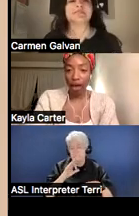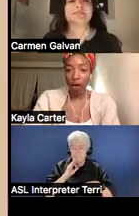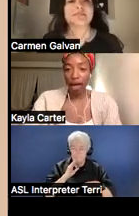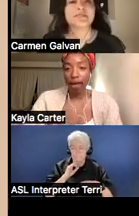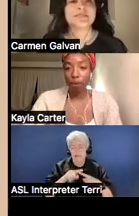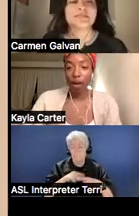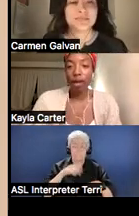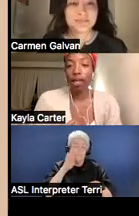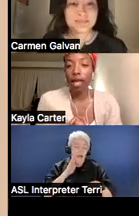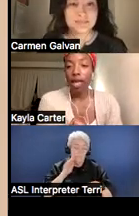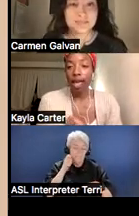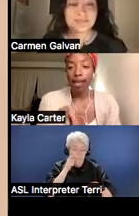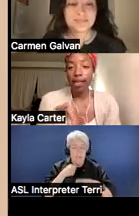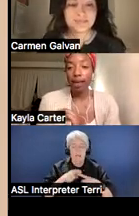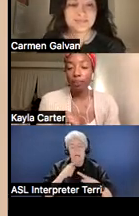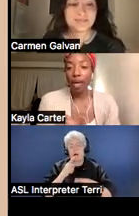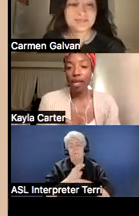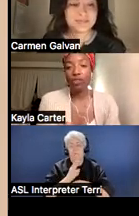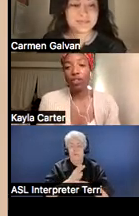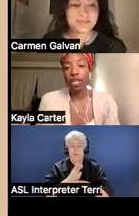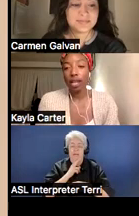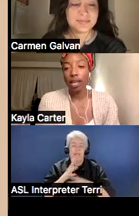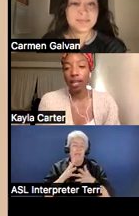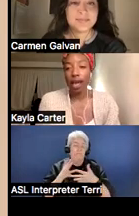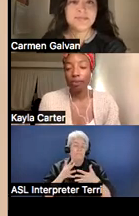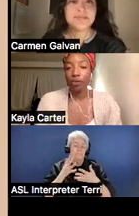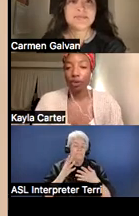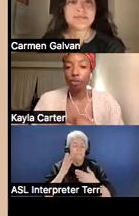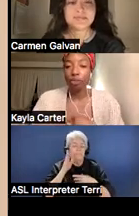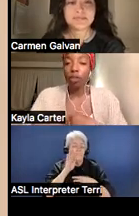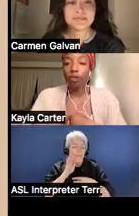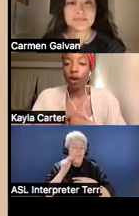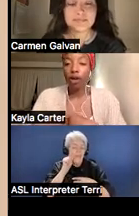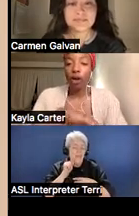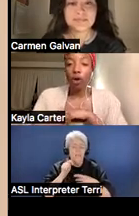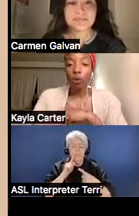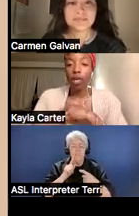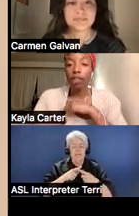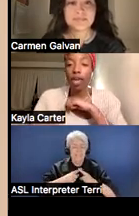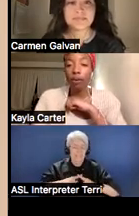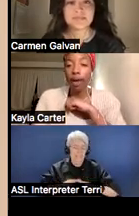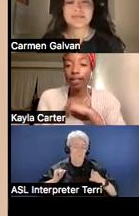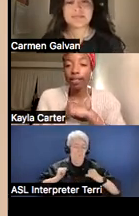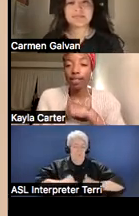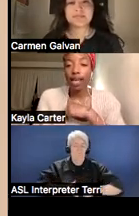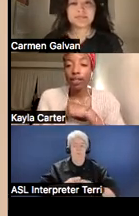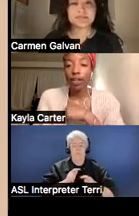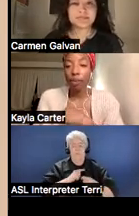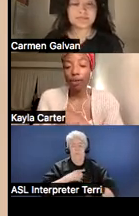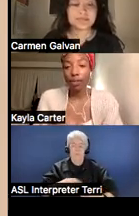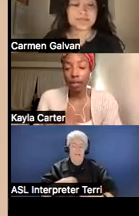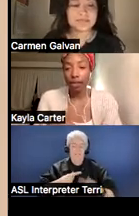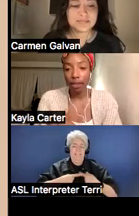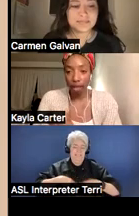right now I am wearing a beige knitted sort of pullover with a white tank